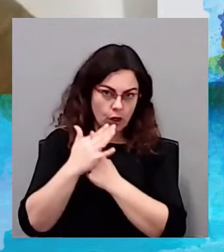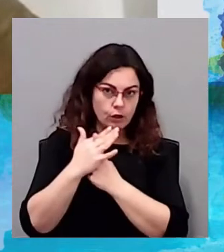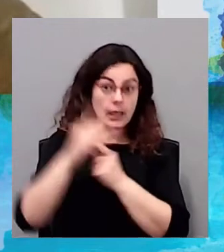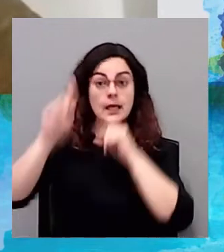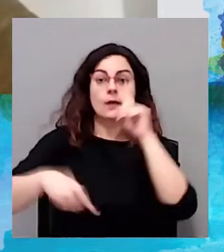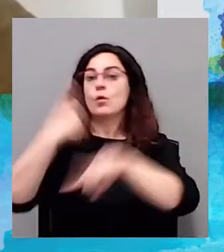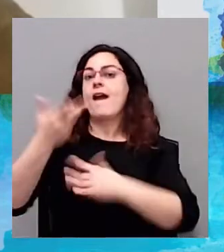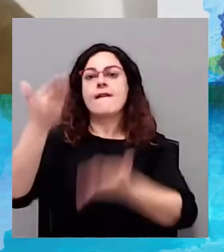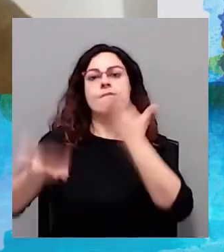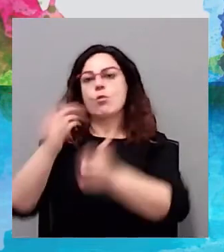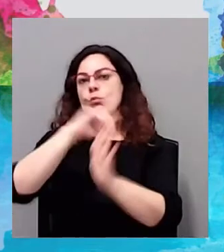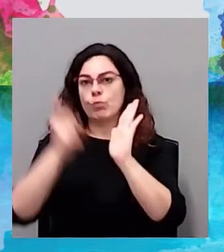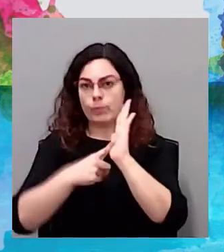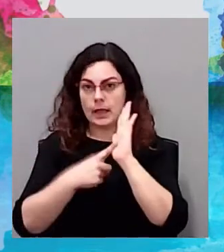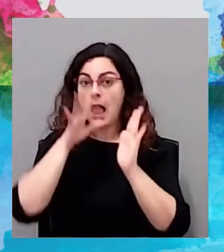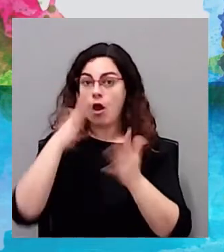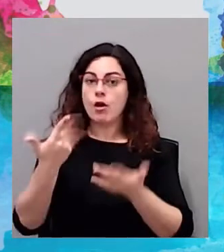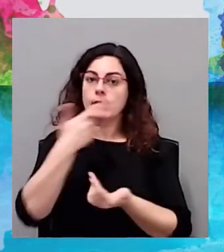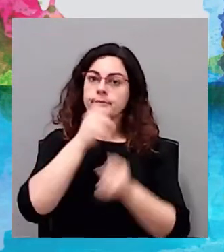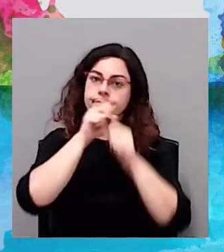And then evaluation.